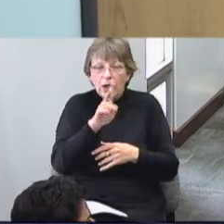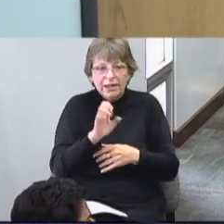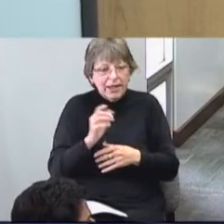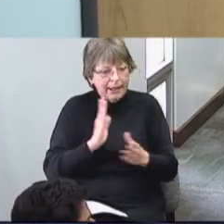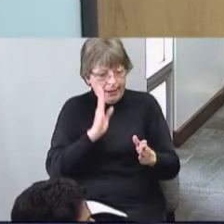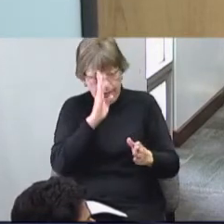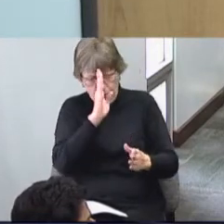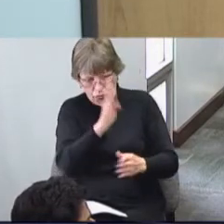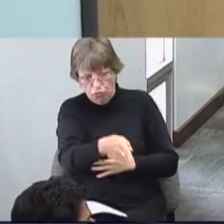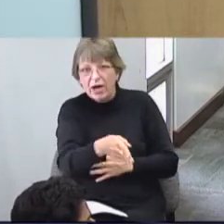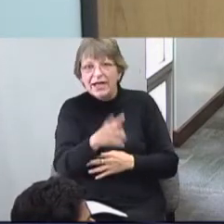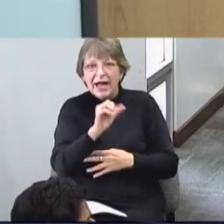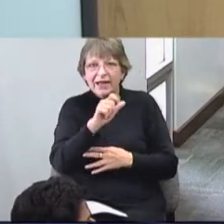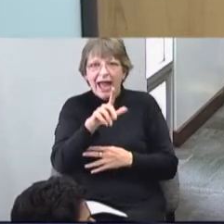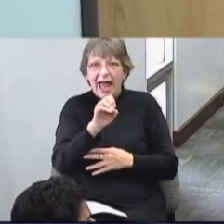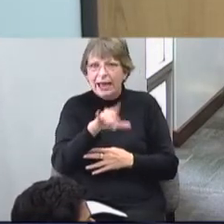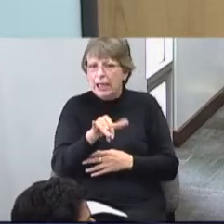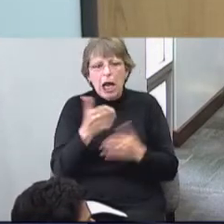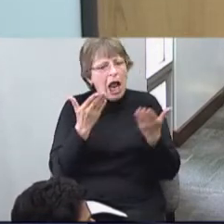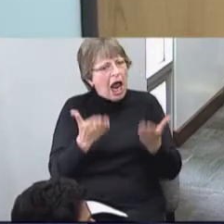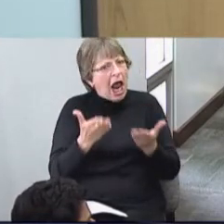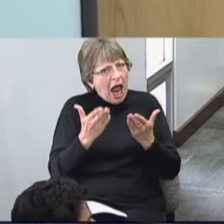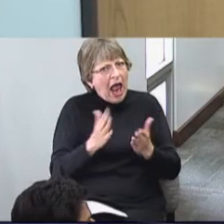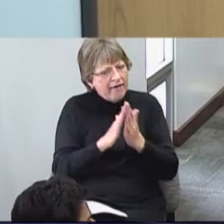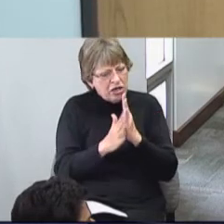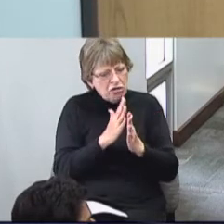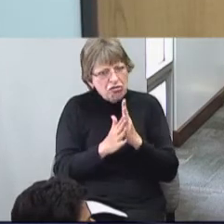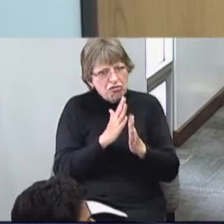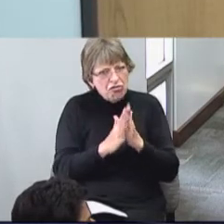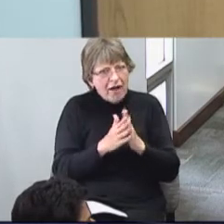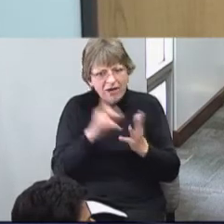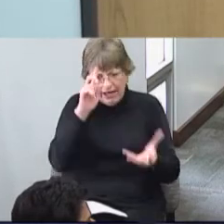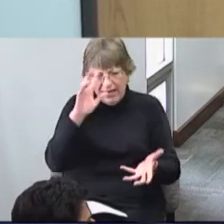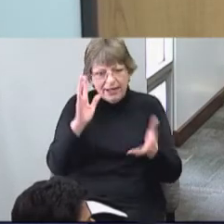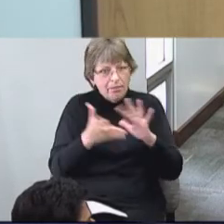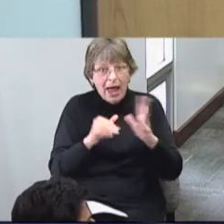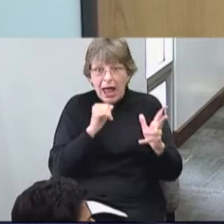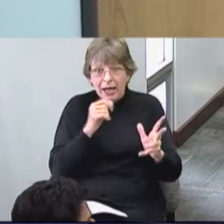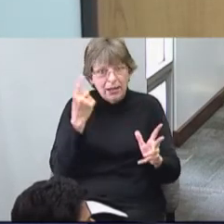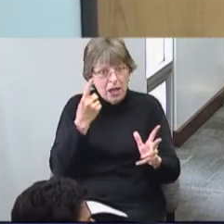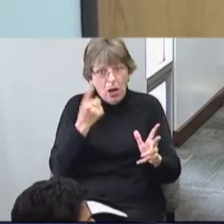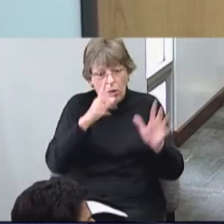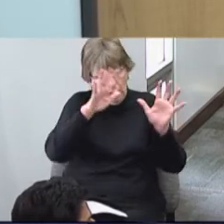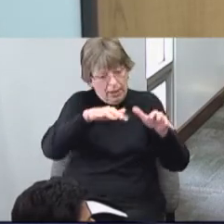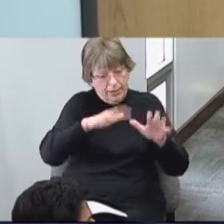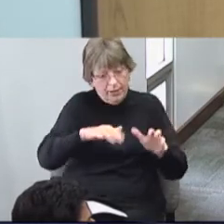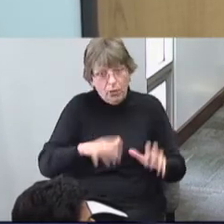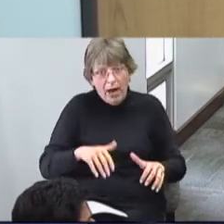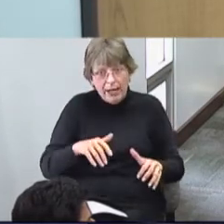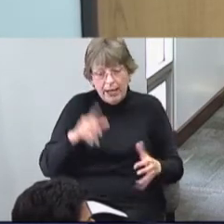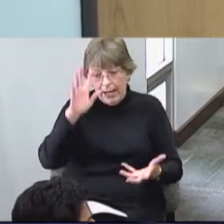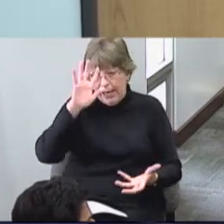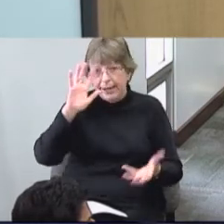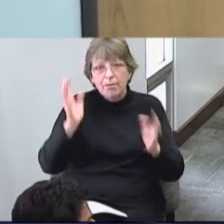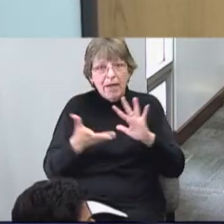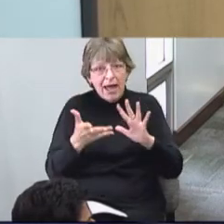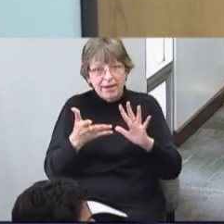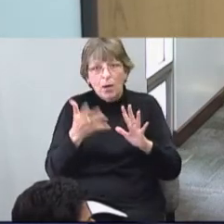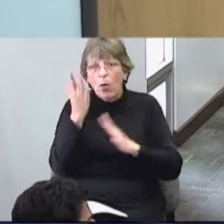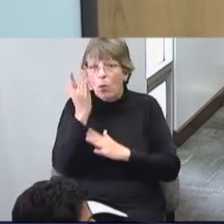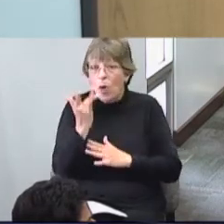and it's a mess. And it's not just a mess because it's been raining, it's a mess from neglect. And